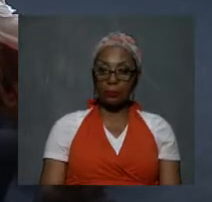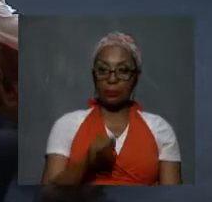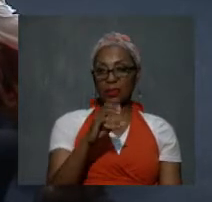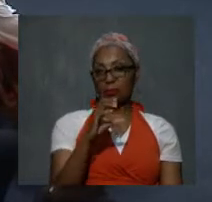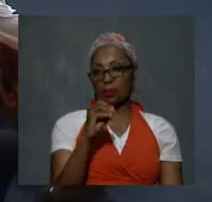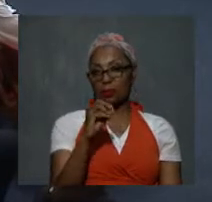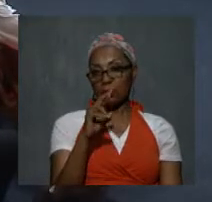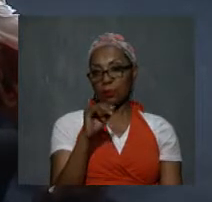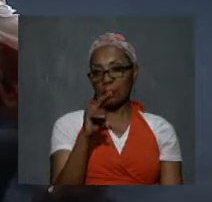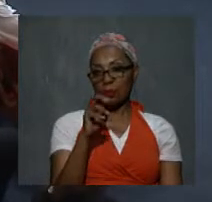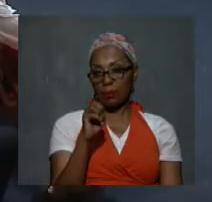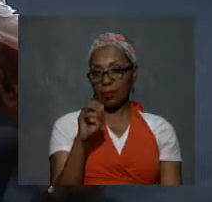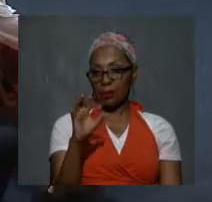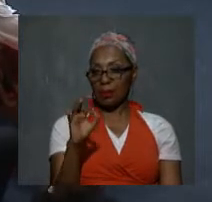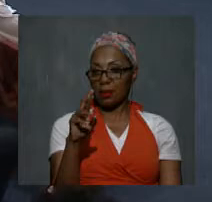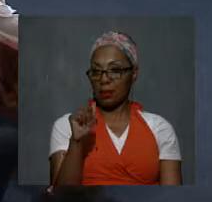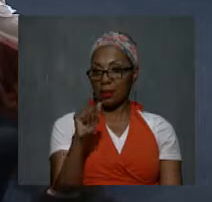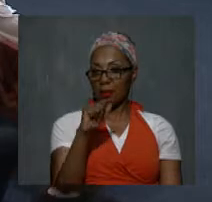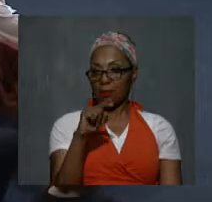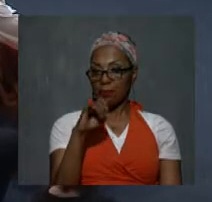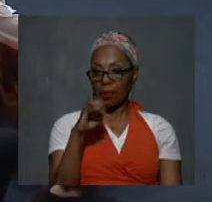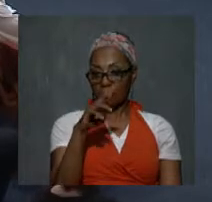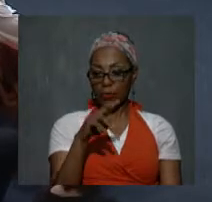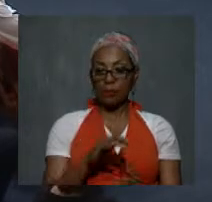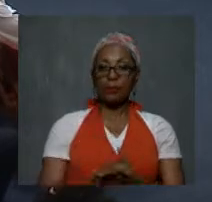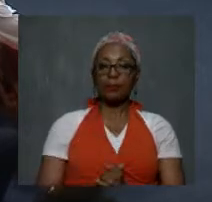Corrine Fraser.